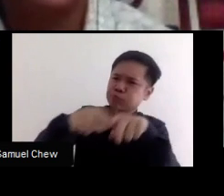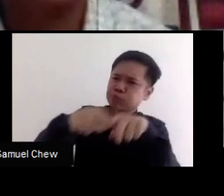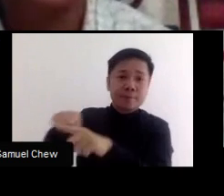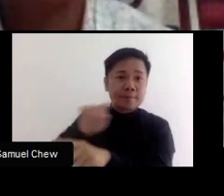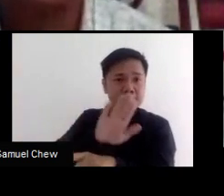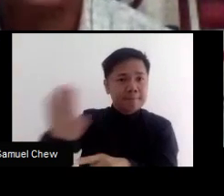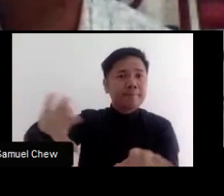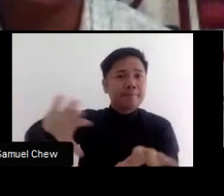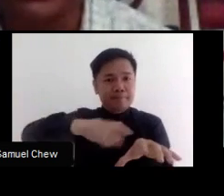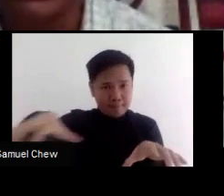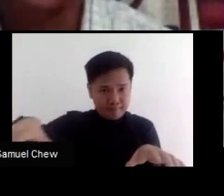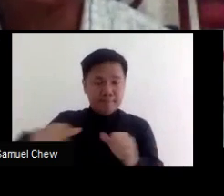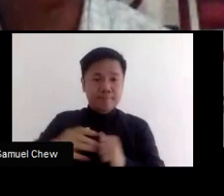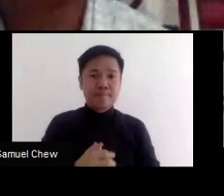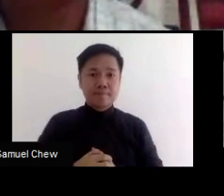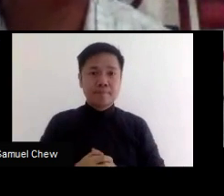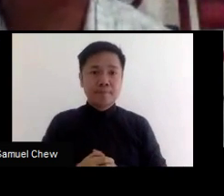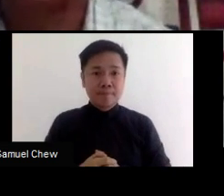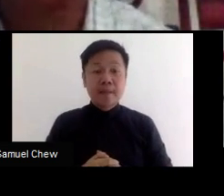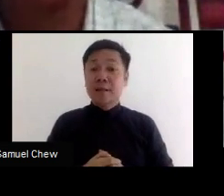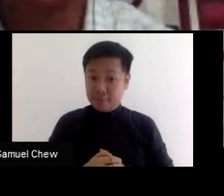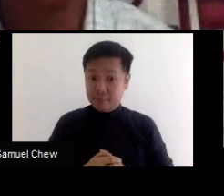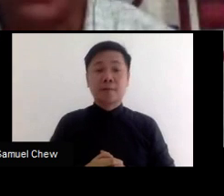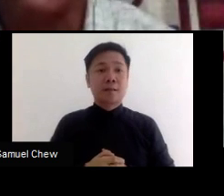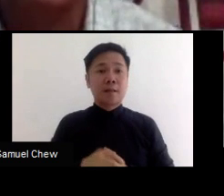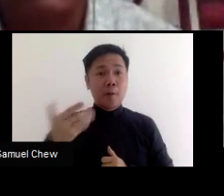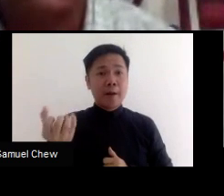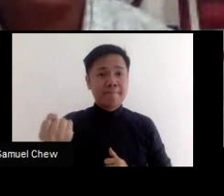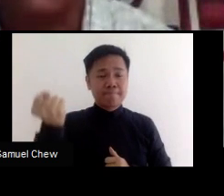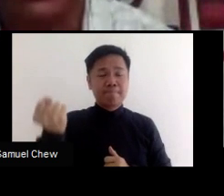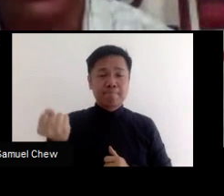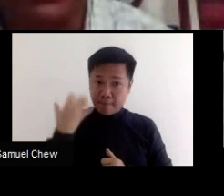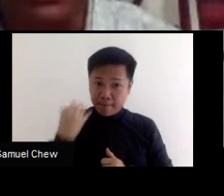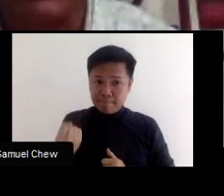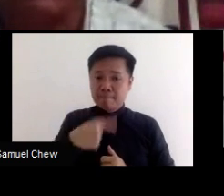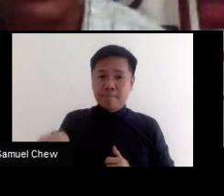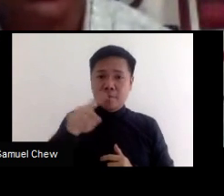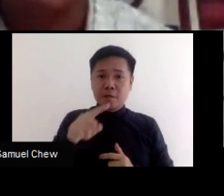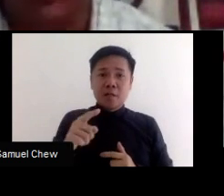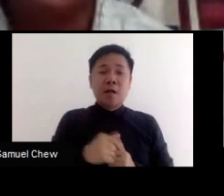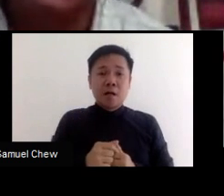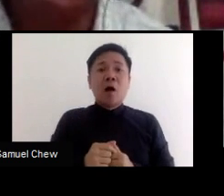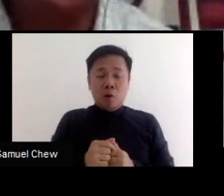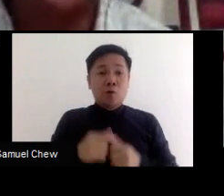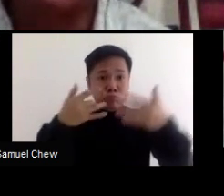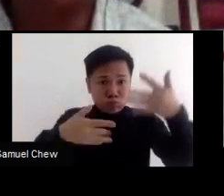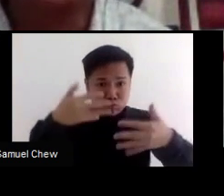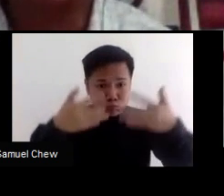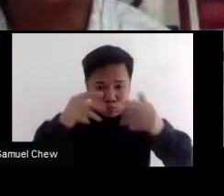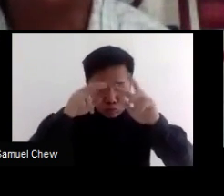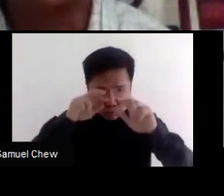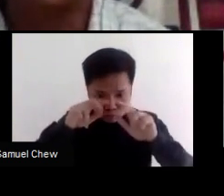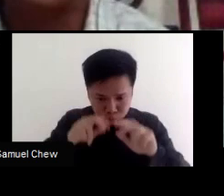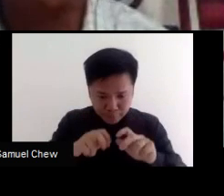SDG Index, program implementation on the ground has been very positively impacted across various sectors. Provincial governments are in